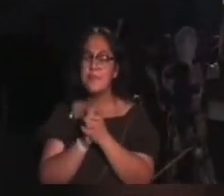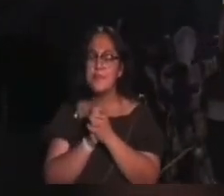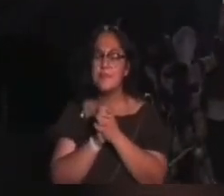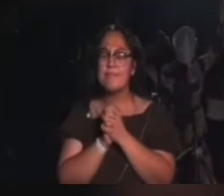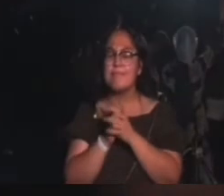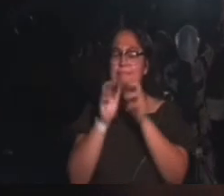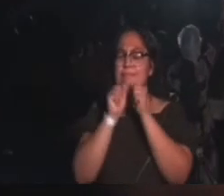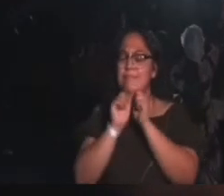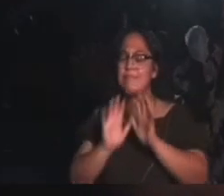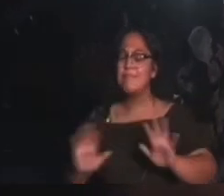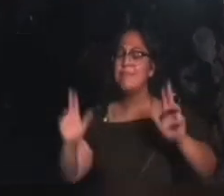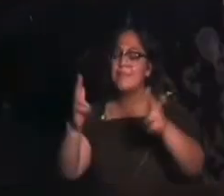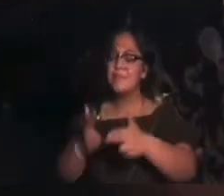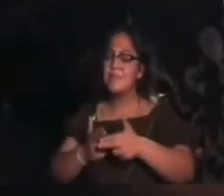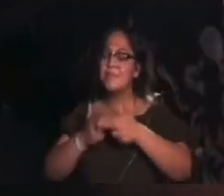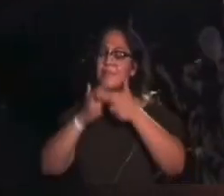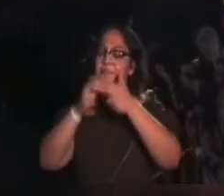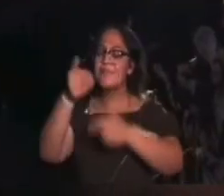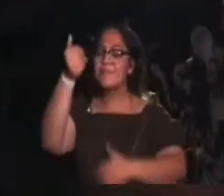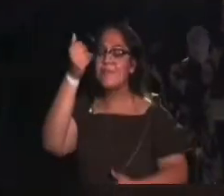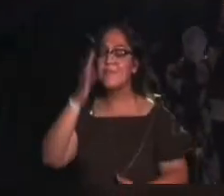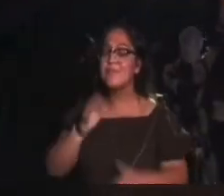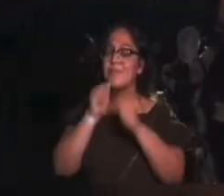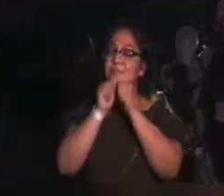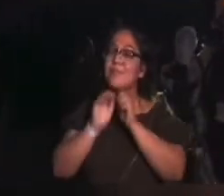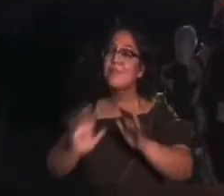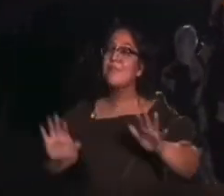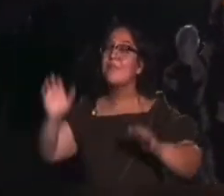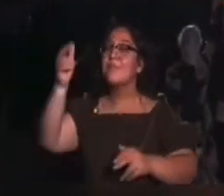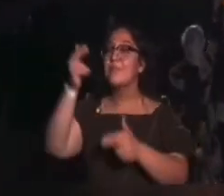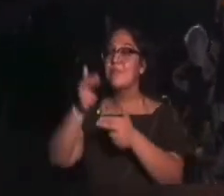We bless your name, oh God. We bless your